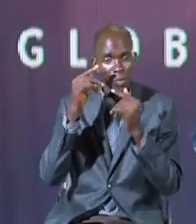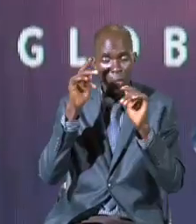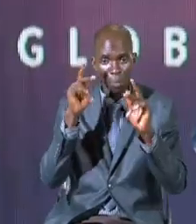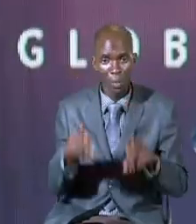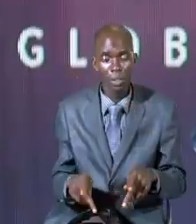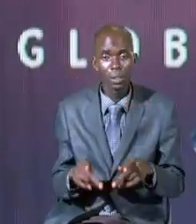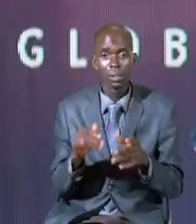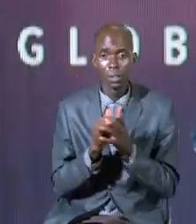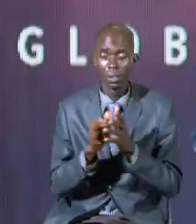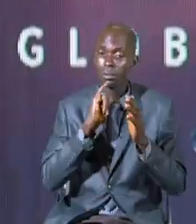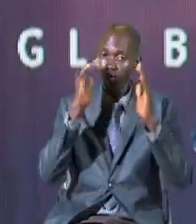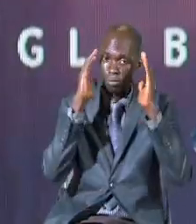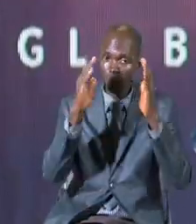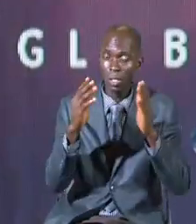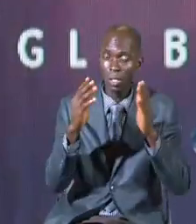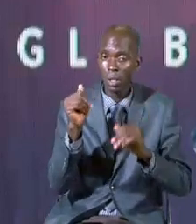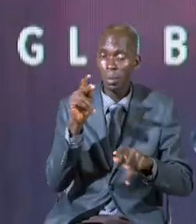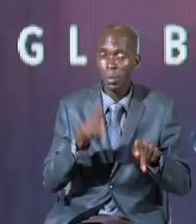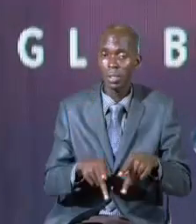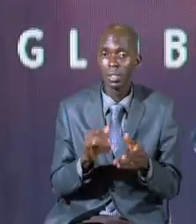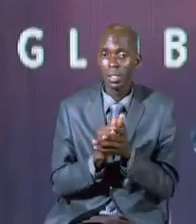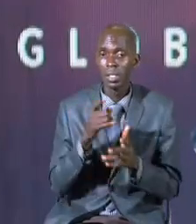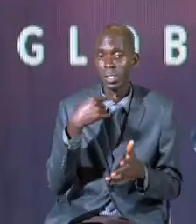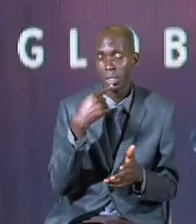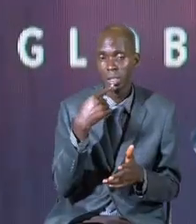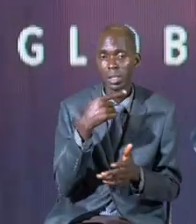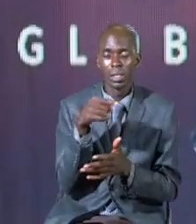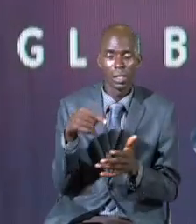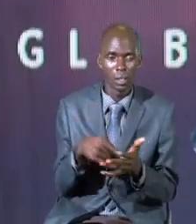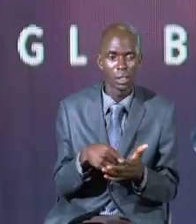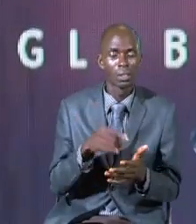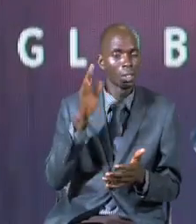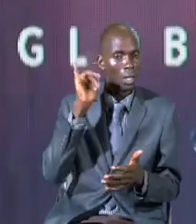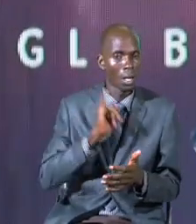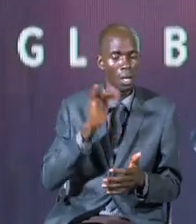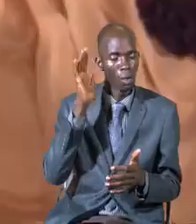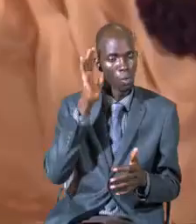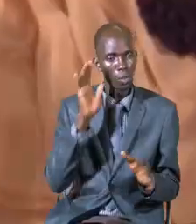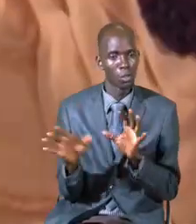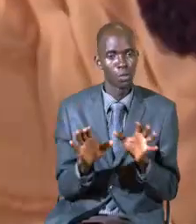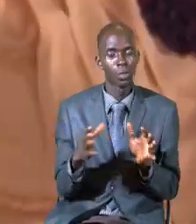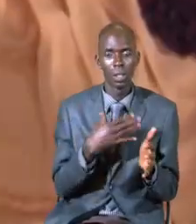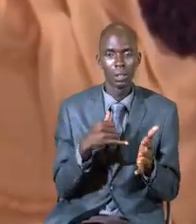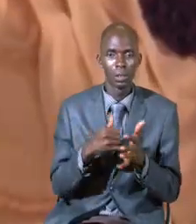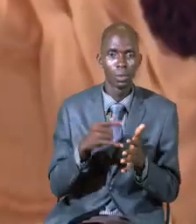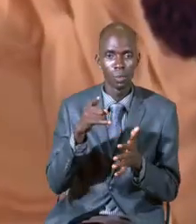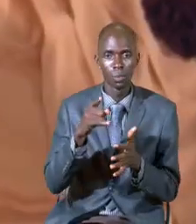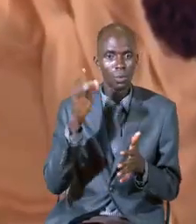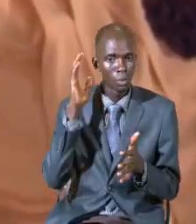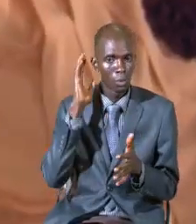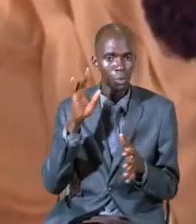person that says, this will be done. It will be done.